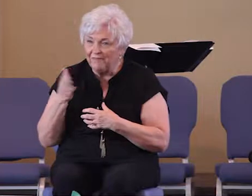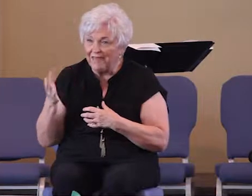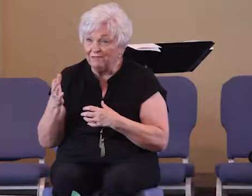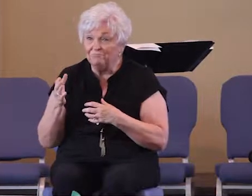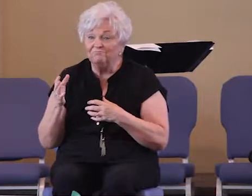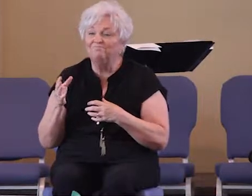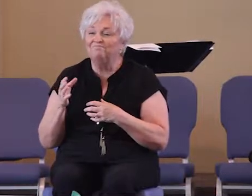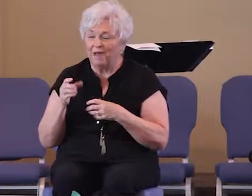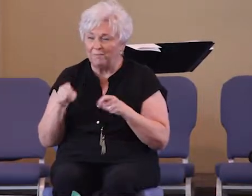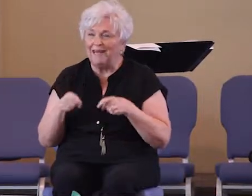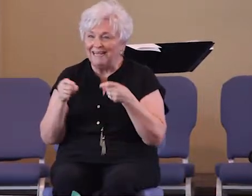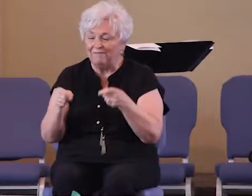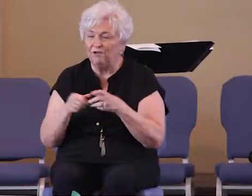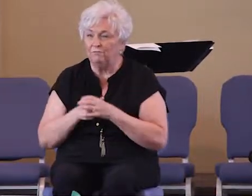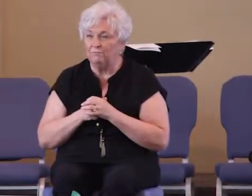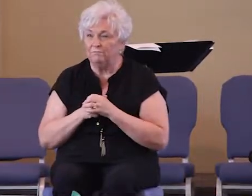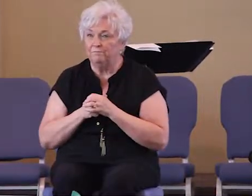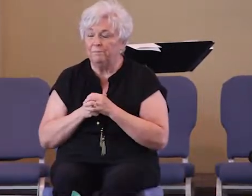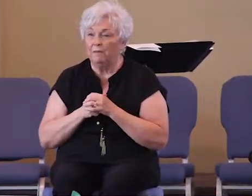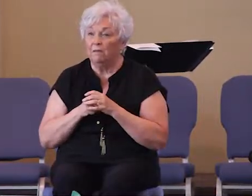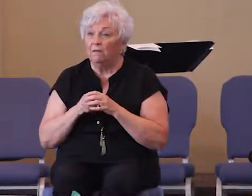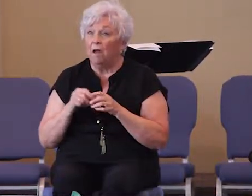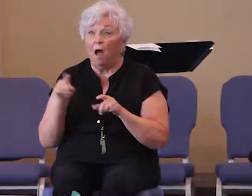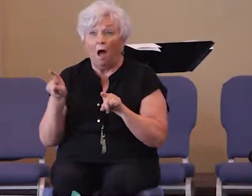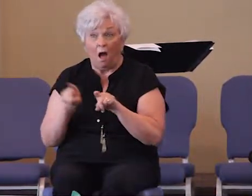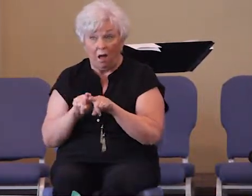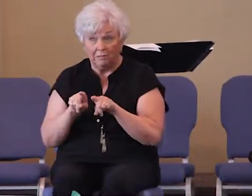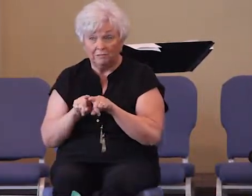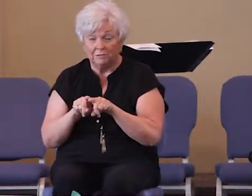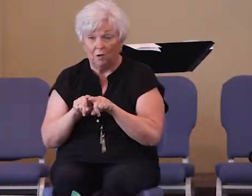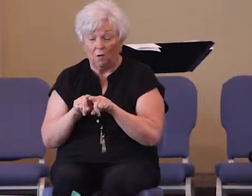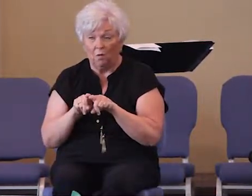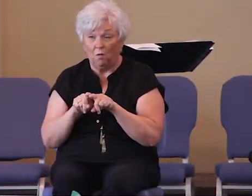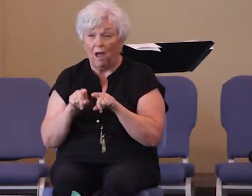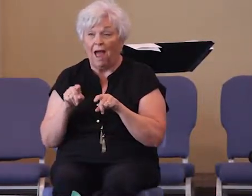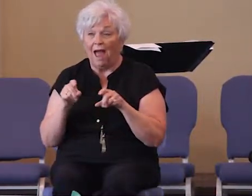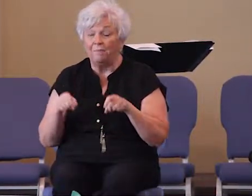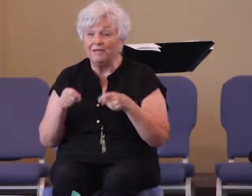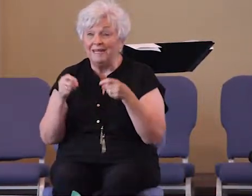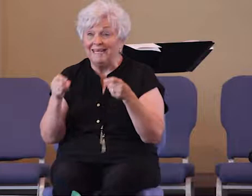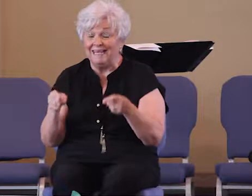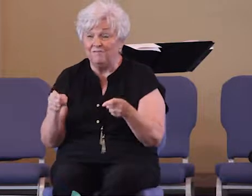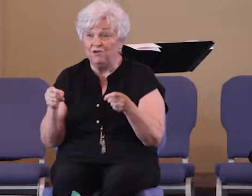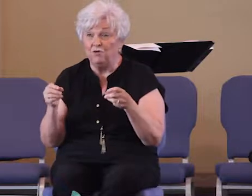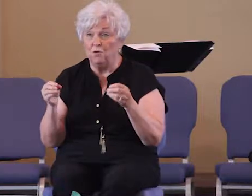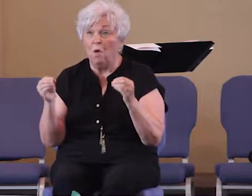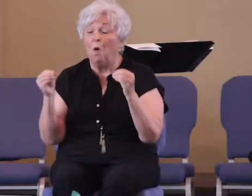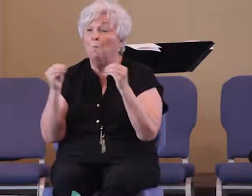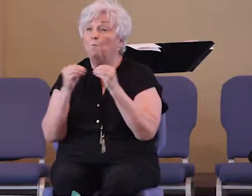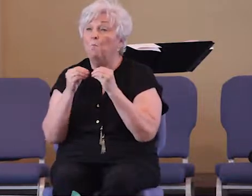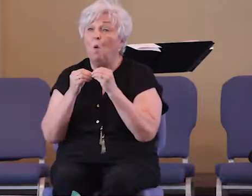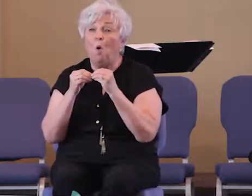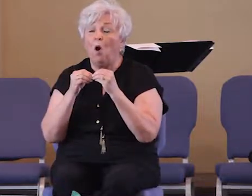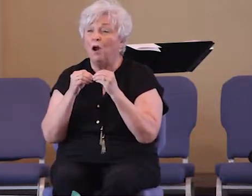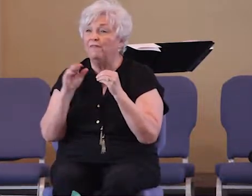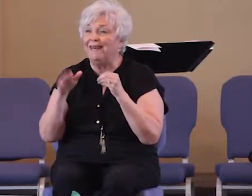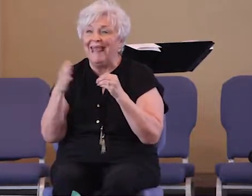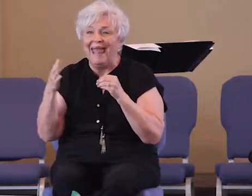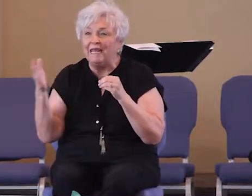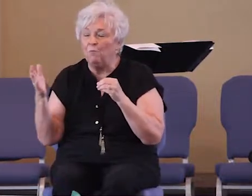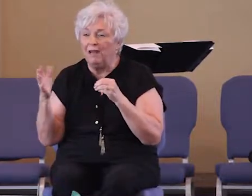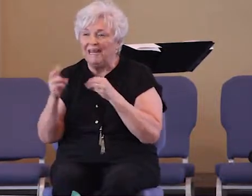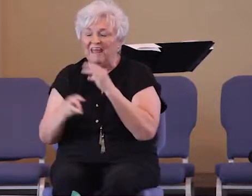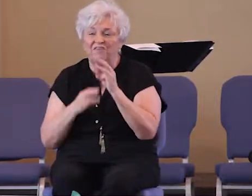it. And not only are you going to get it, but you're going to get it at a level that no one has ever had and no